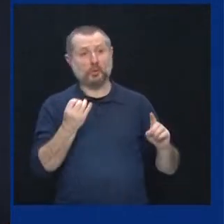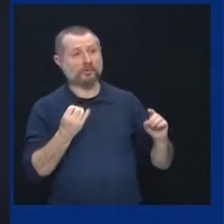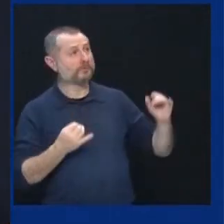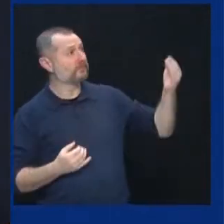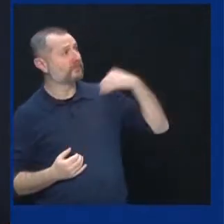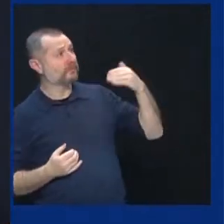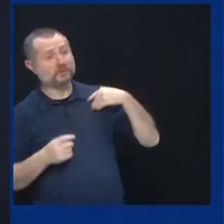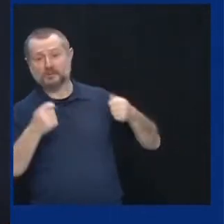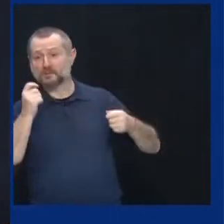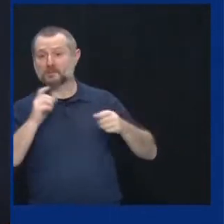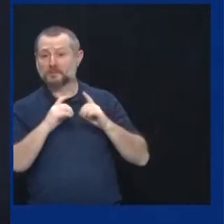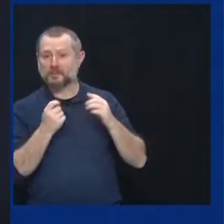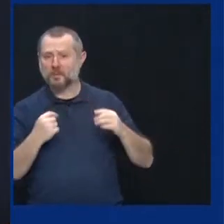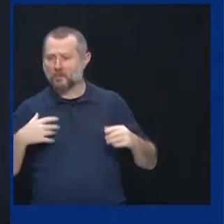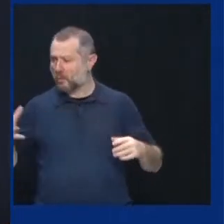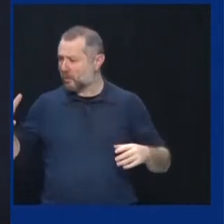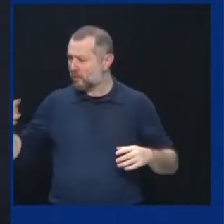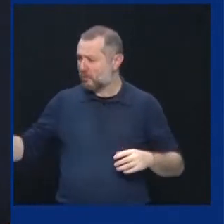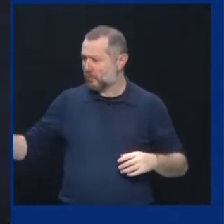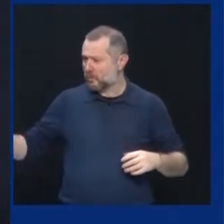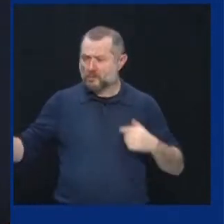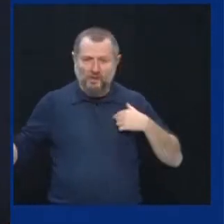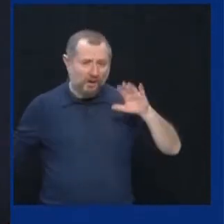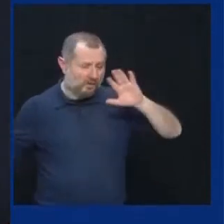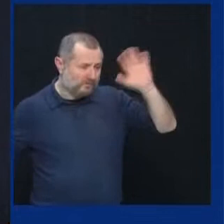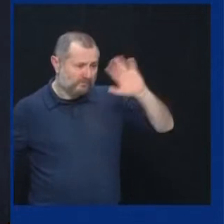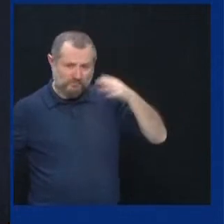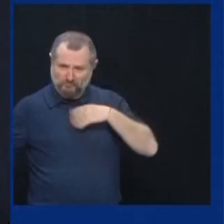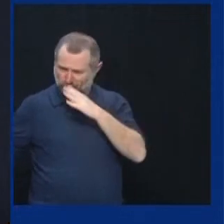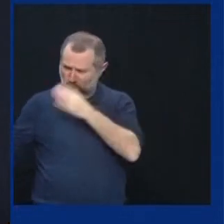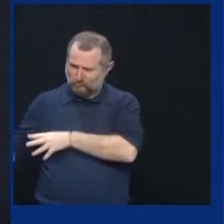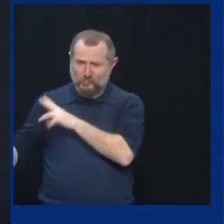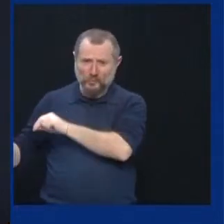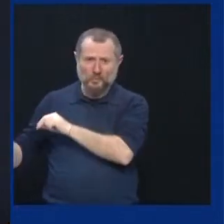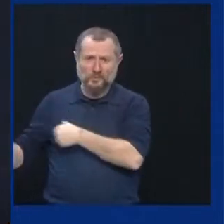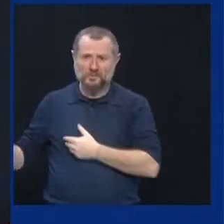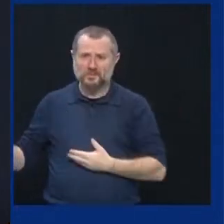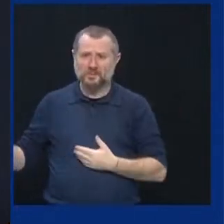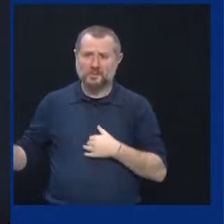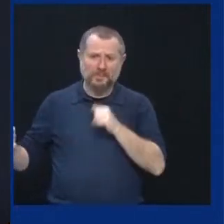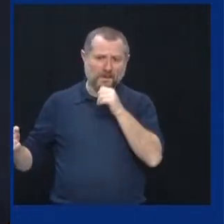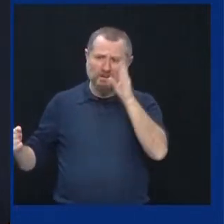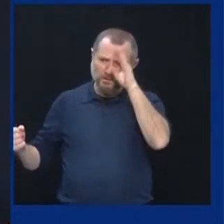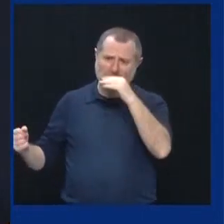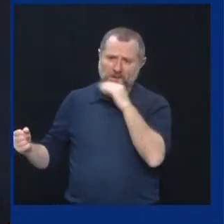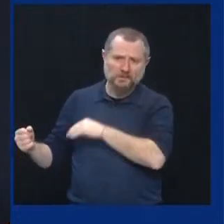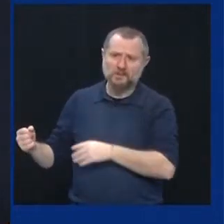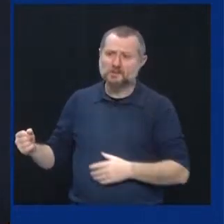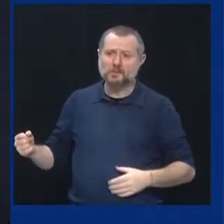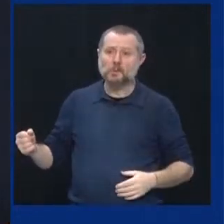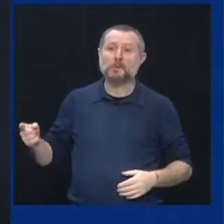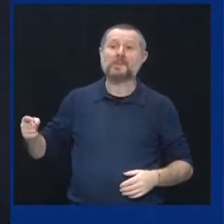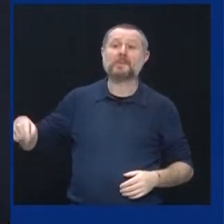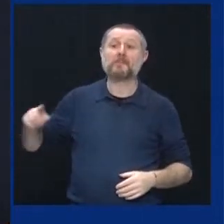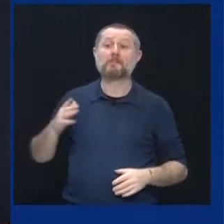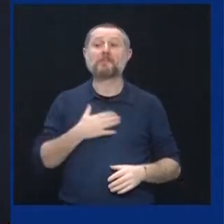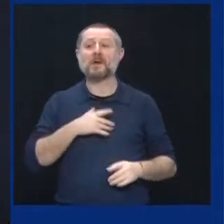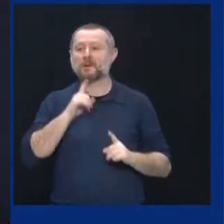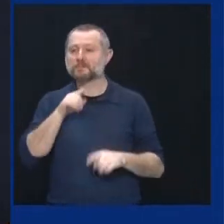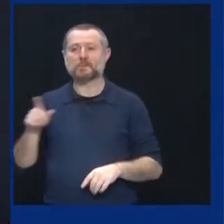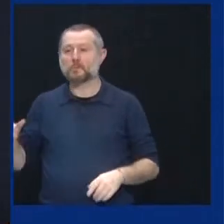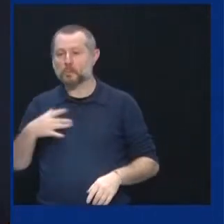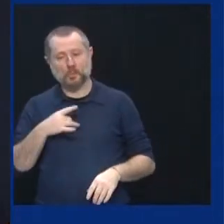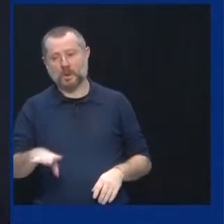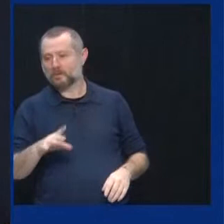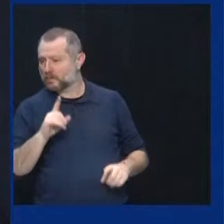of Justice. I said, no. It's not a credibility. Now, they didn't like the answer. No. I